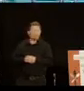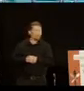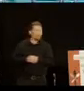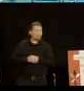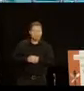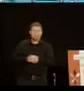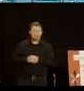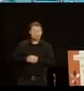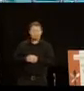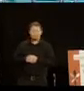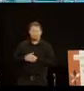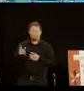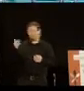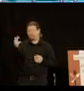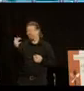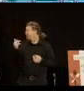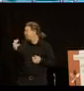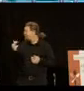No comment.